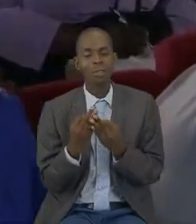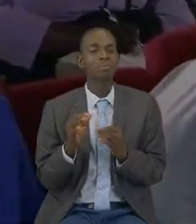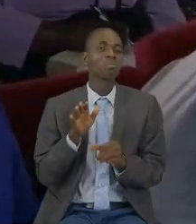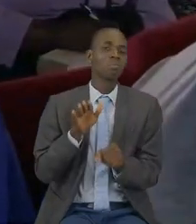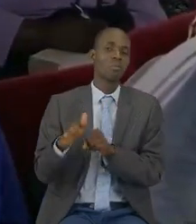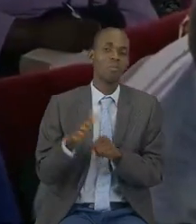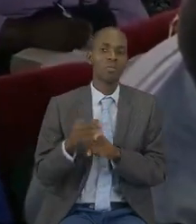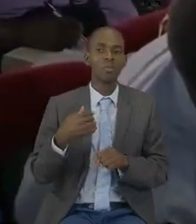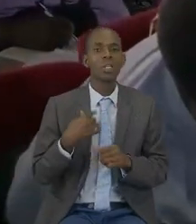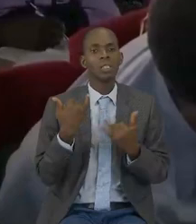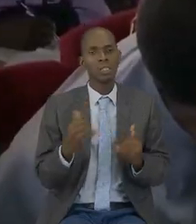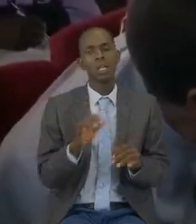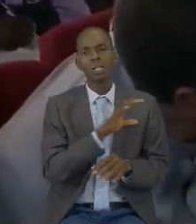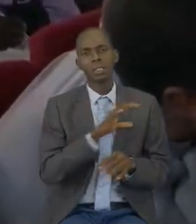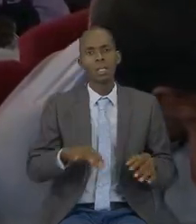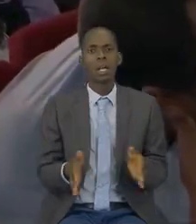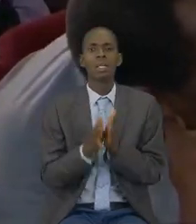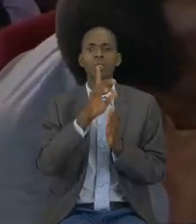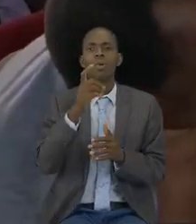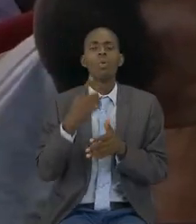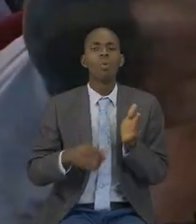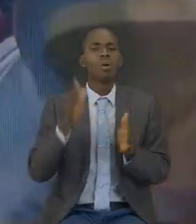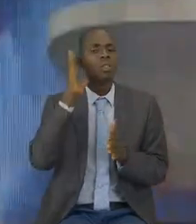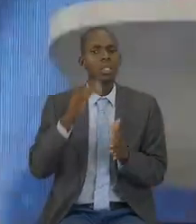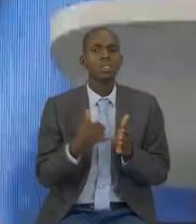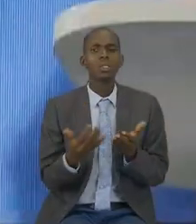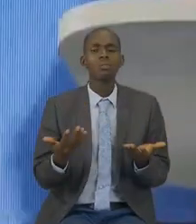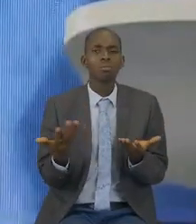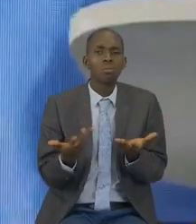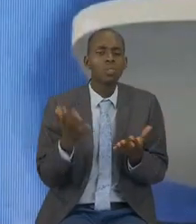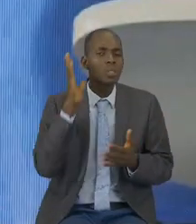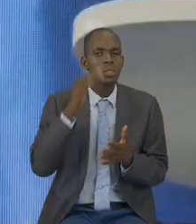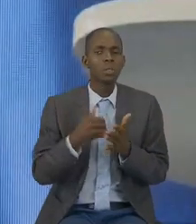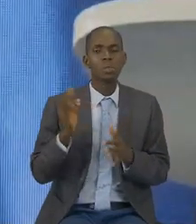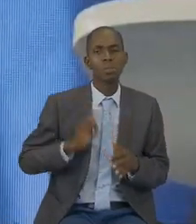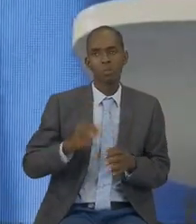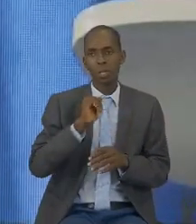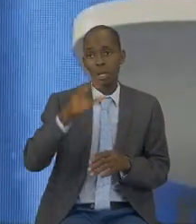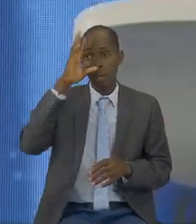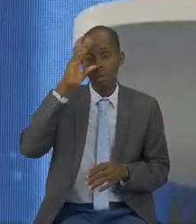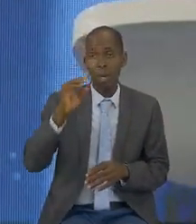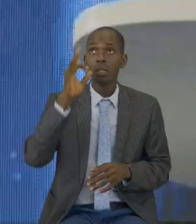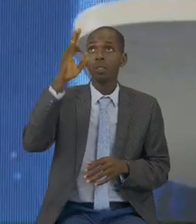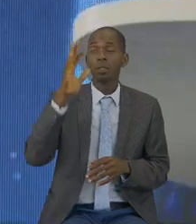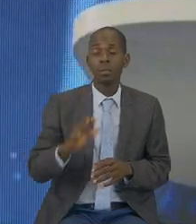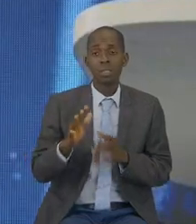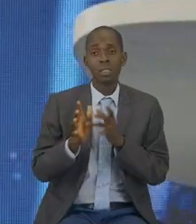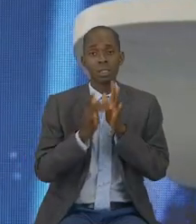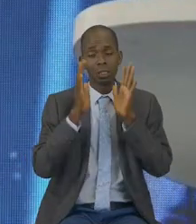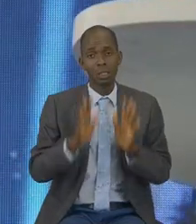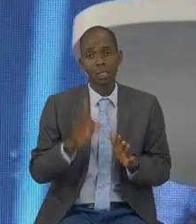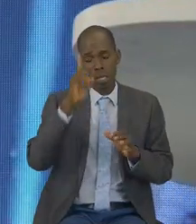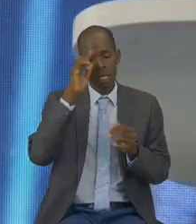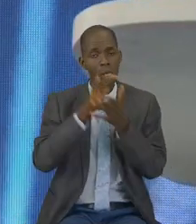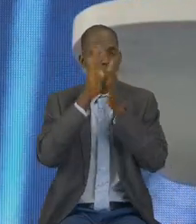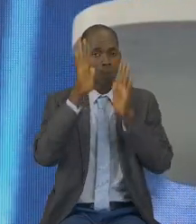it profit a man, a woman? What shall it profit a so-called believer? What shall it profit a so-called